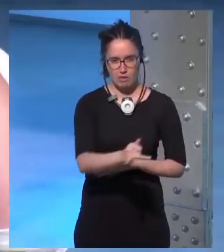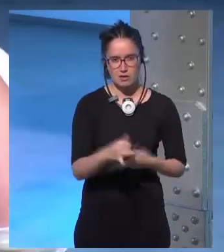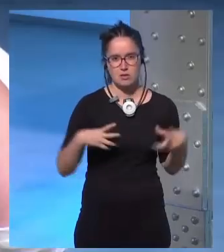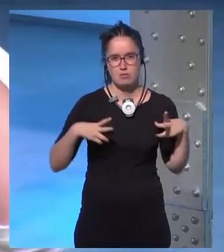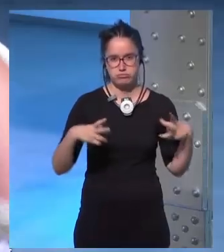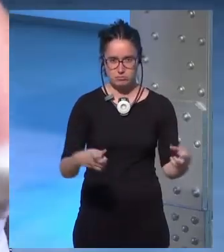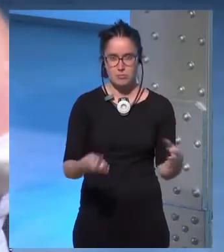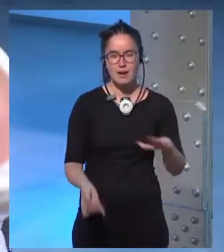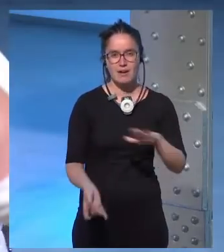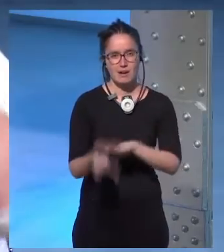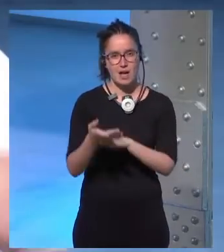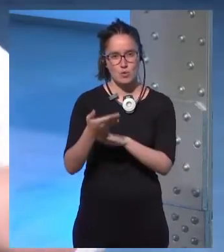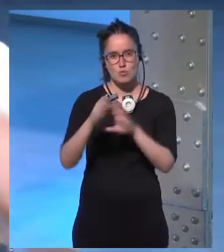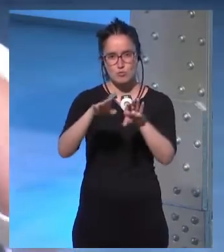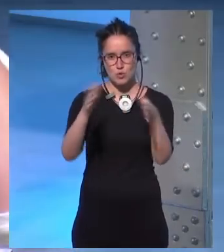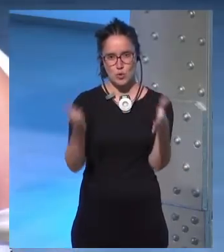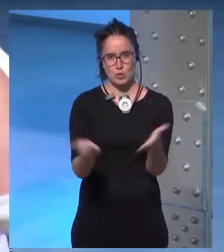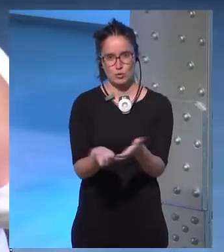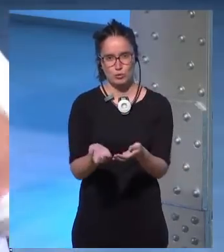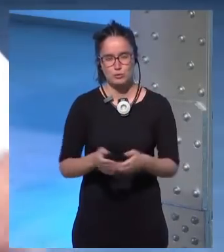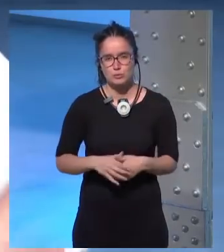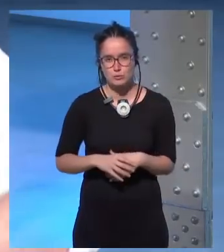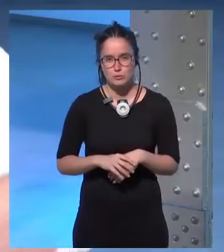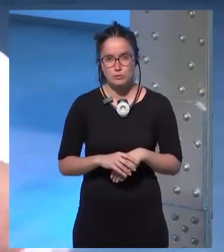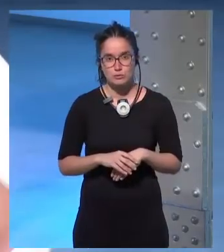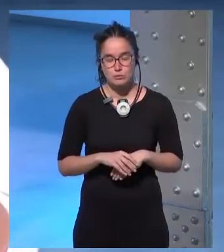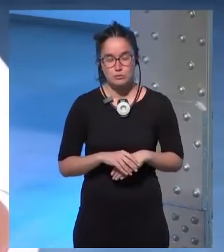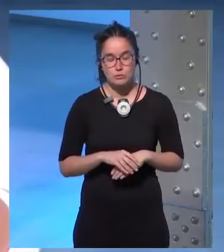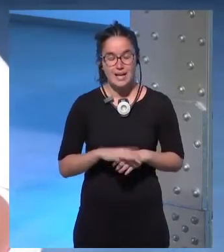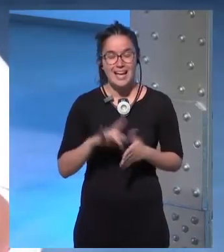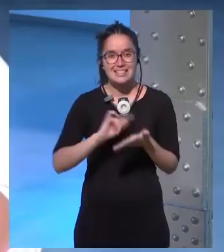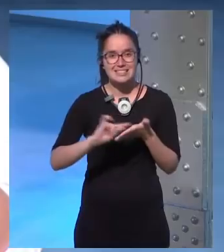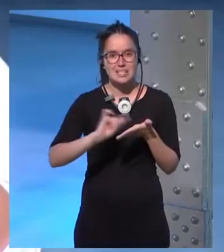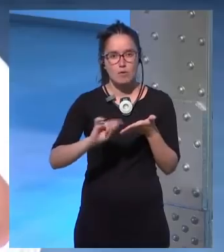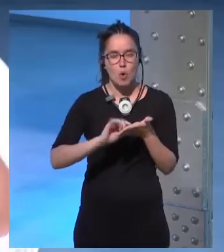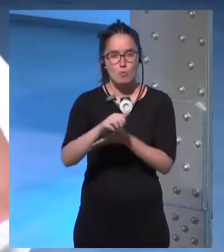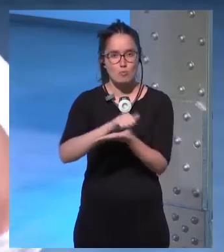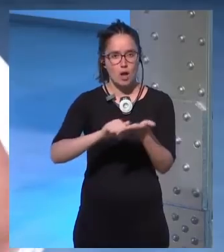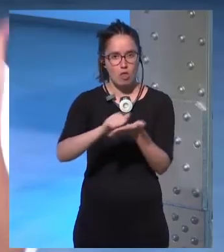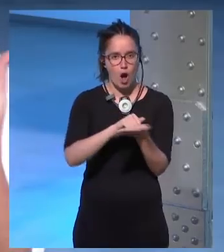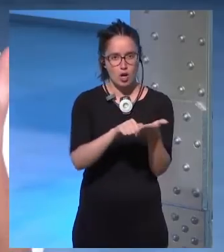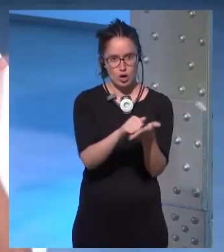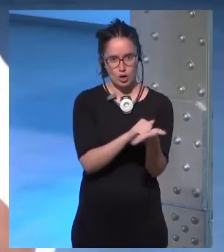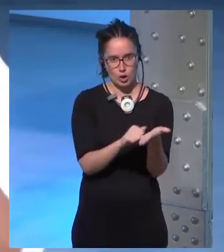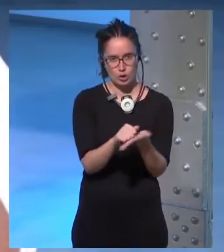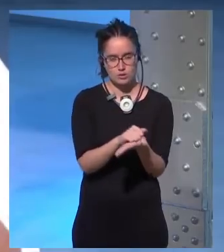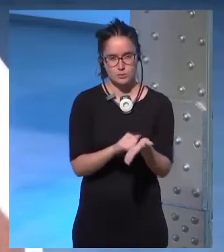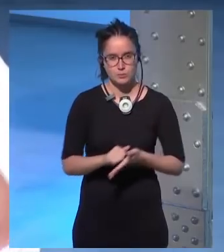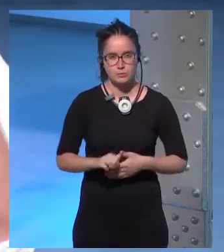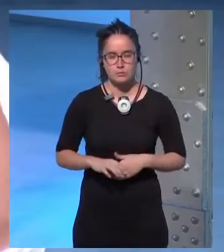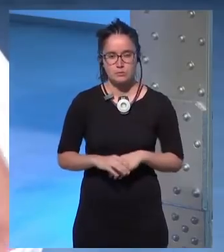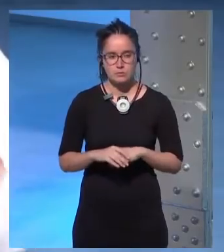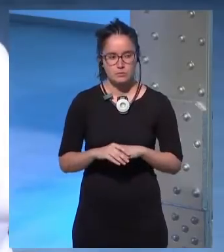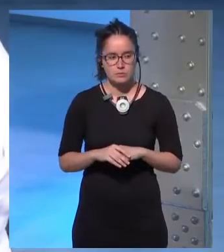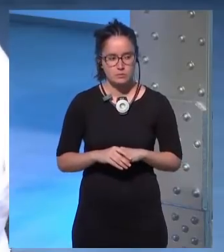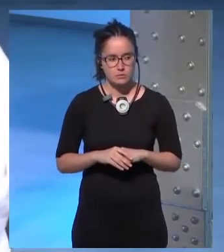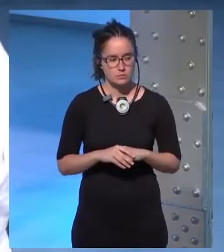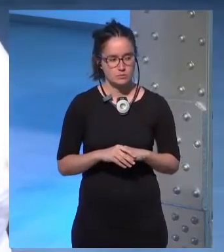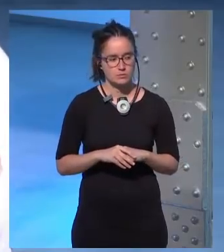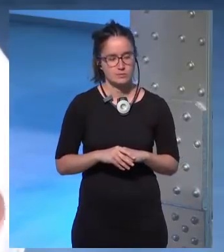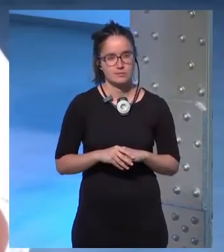I sort of write like a first draft. that has, it's mostly, especially the Gods Are books